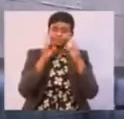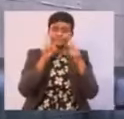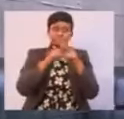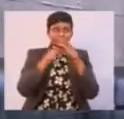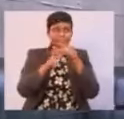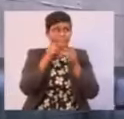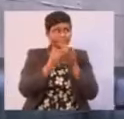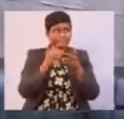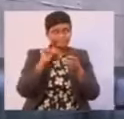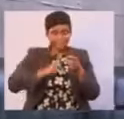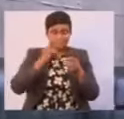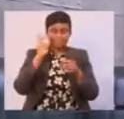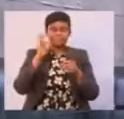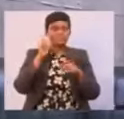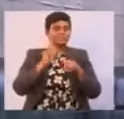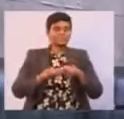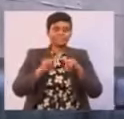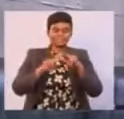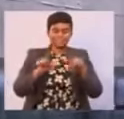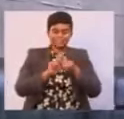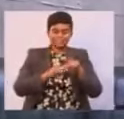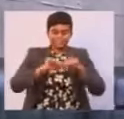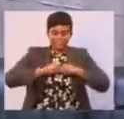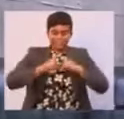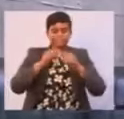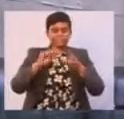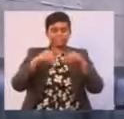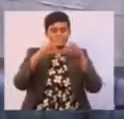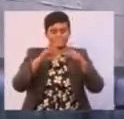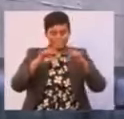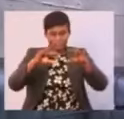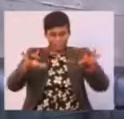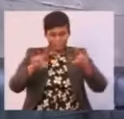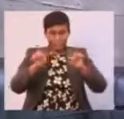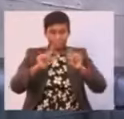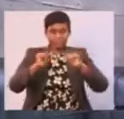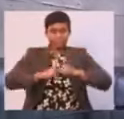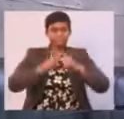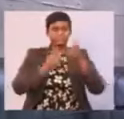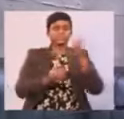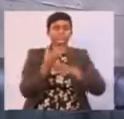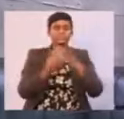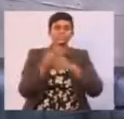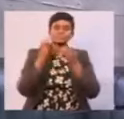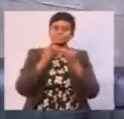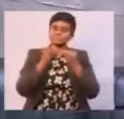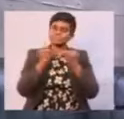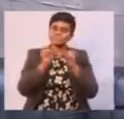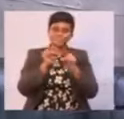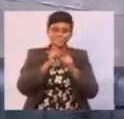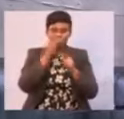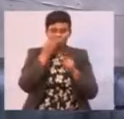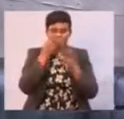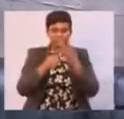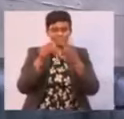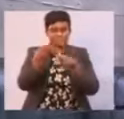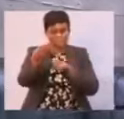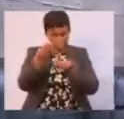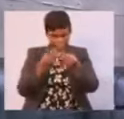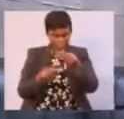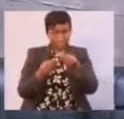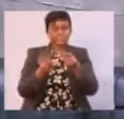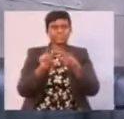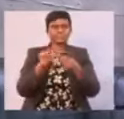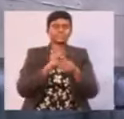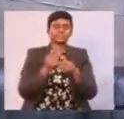are not going to sit back and start giving away our land where we should produce the same food that's being given to us